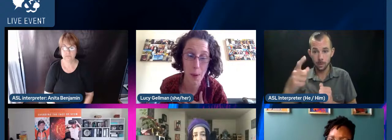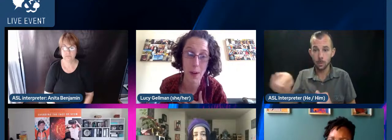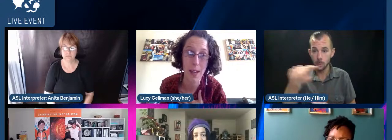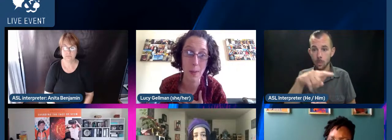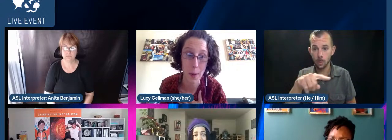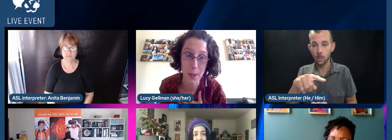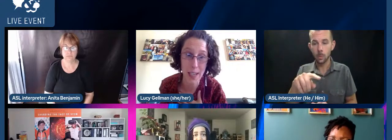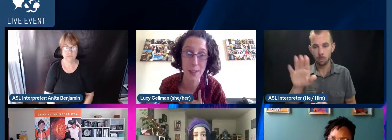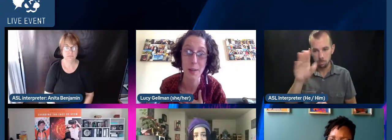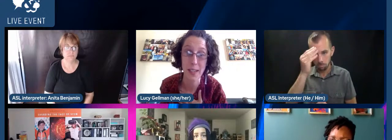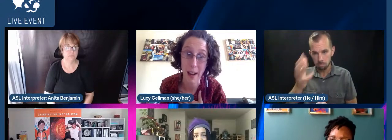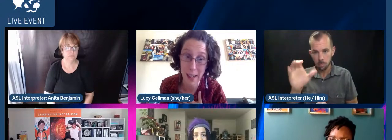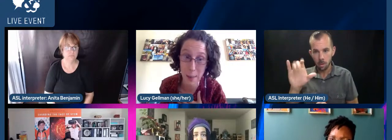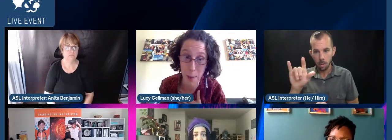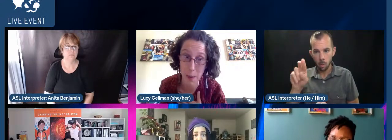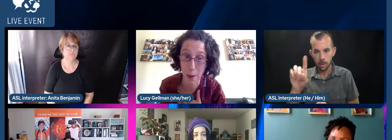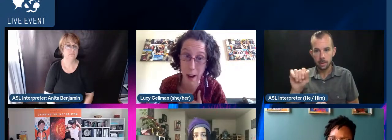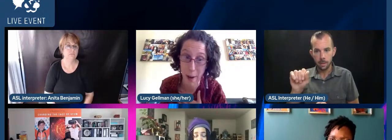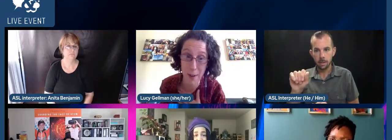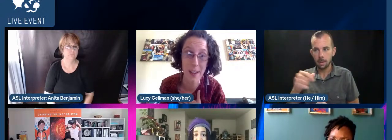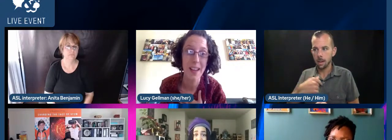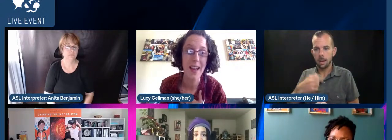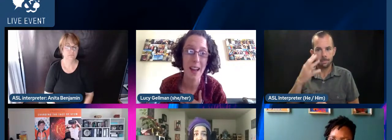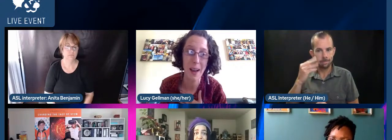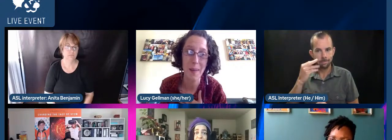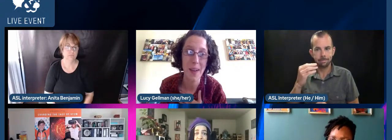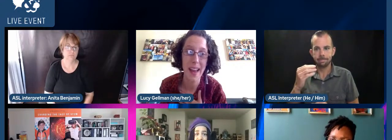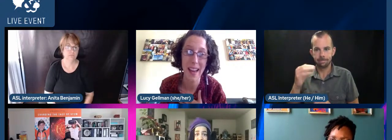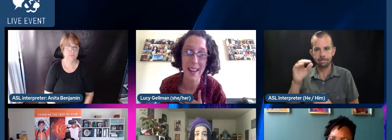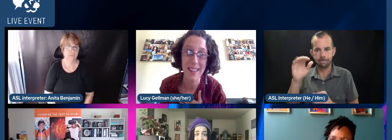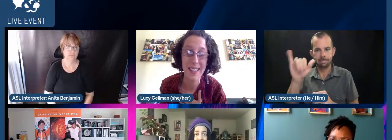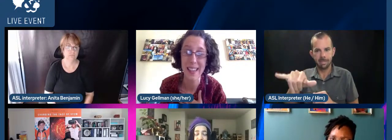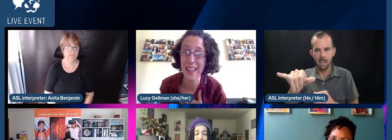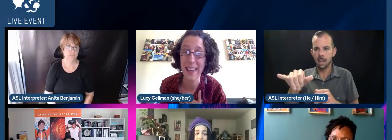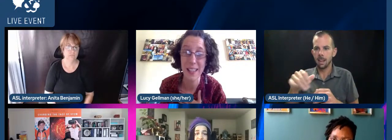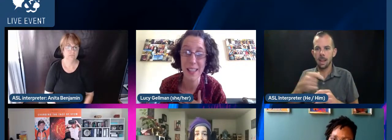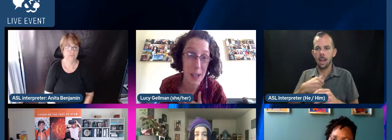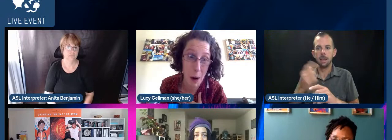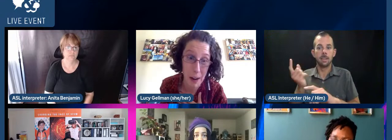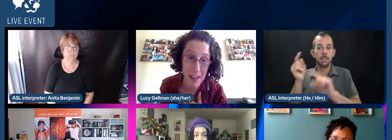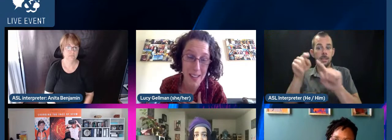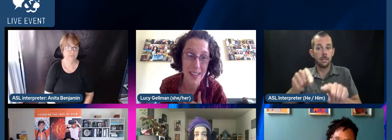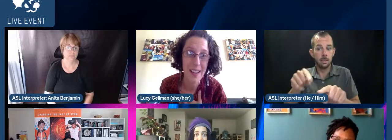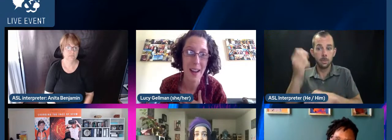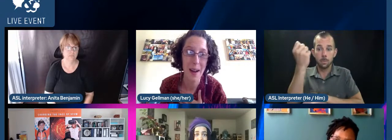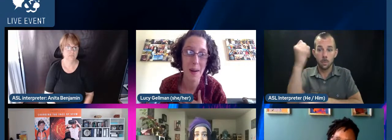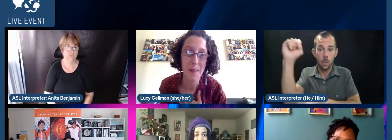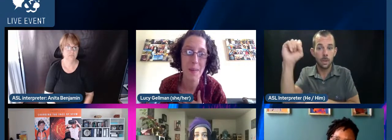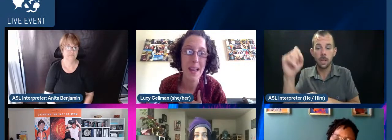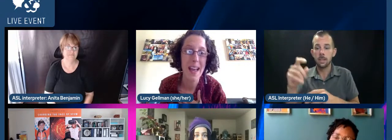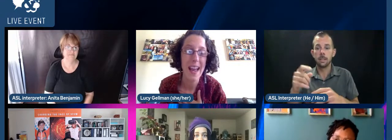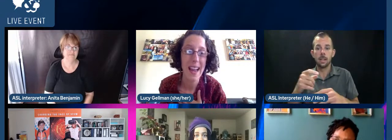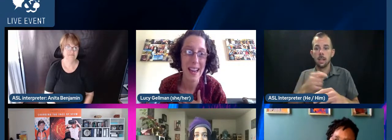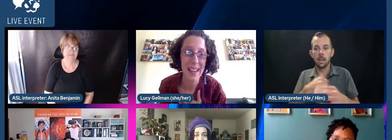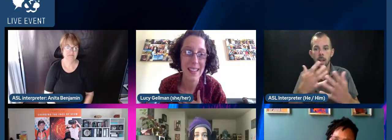the reporter at the protest who cannot keep up with the crowd. And it's really hard.